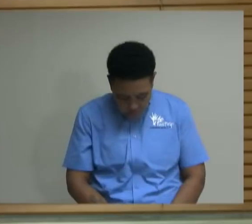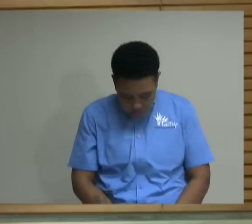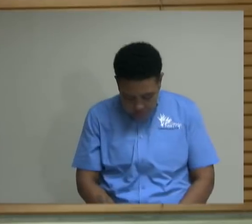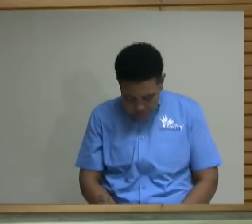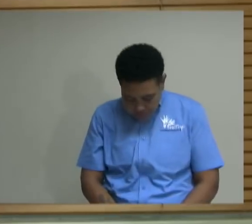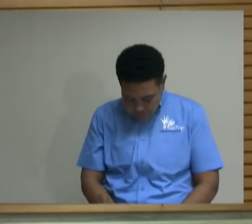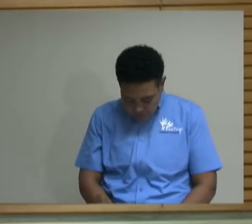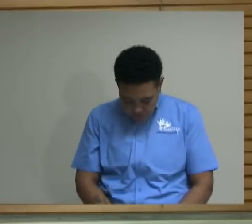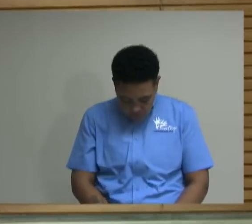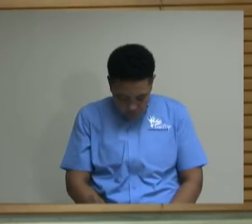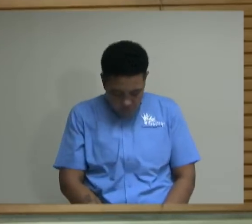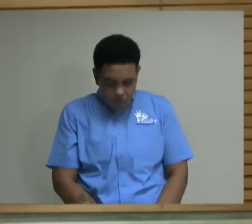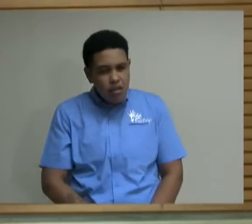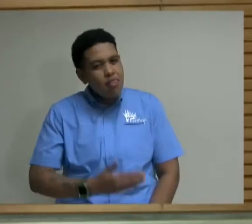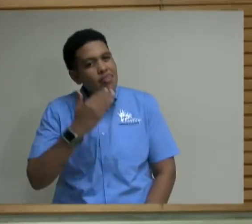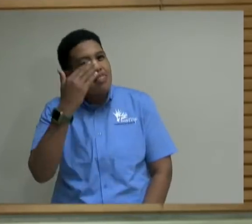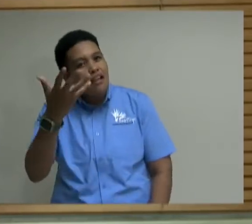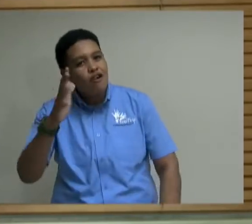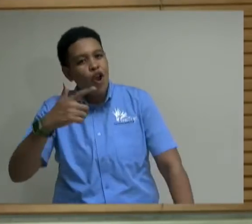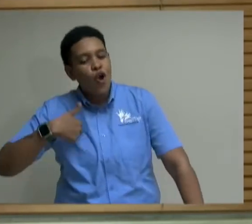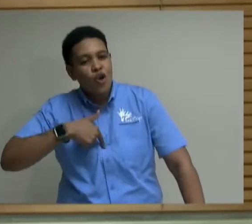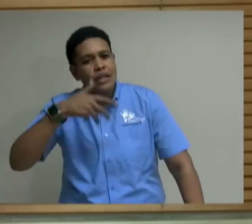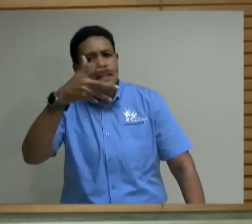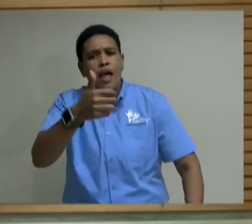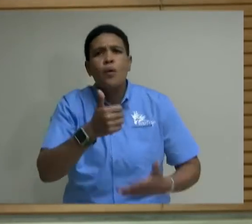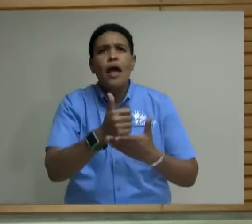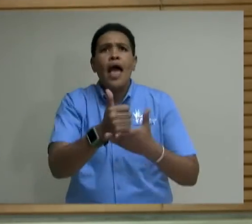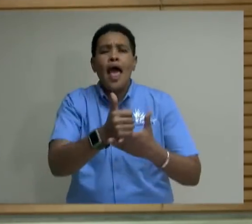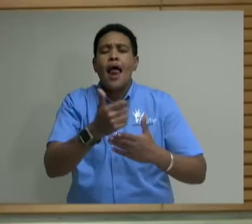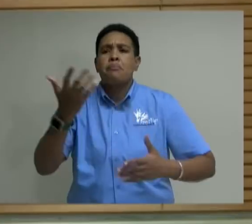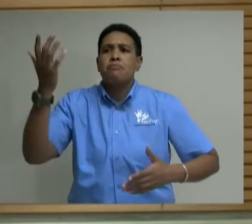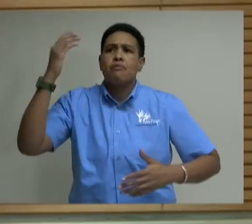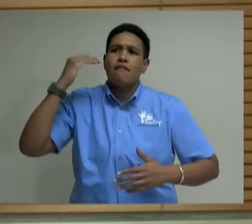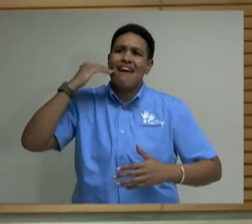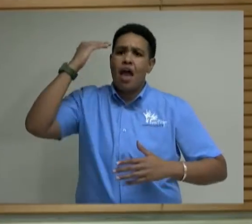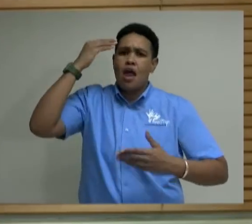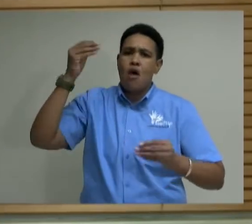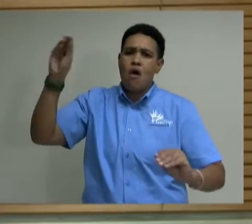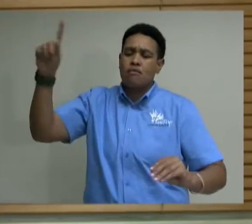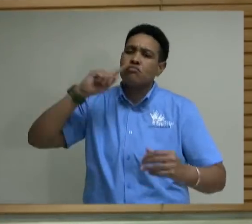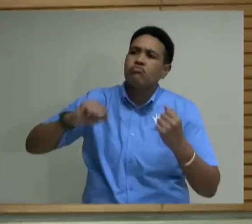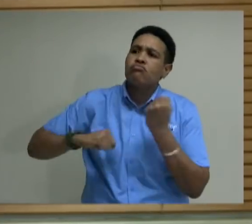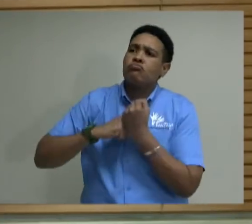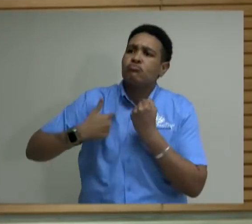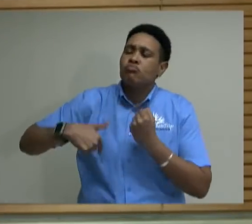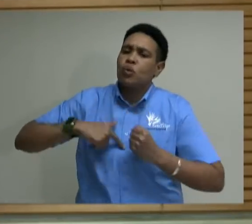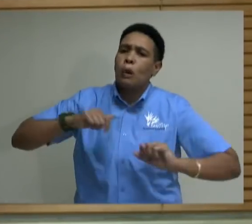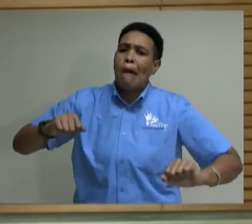headquarters level, we were able to put together our UPSADA, all in line with the